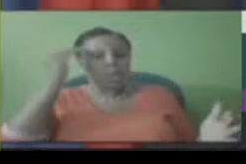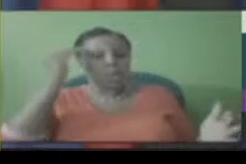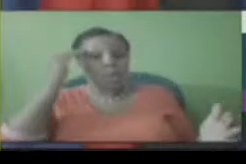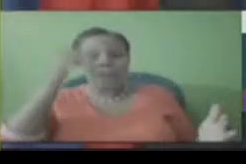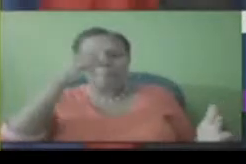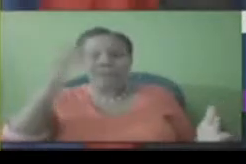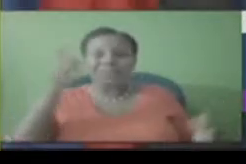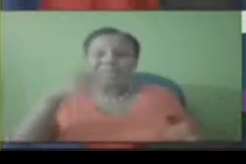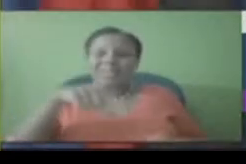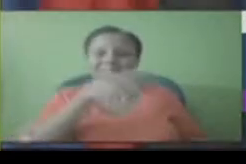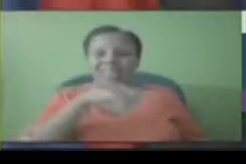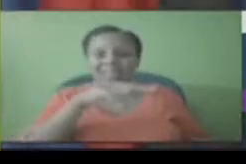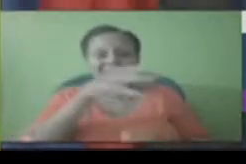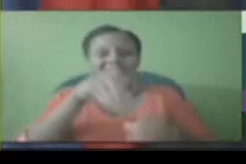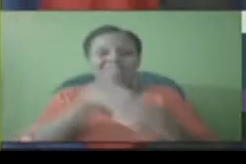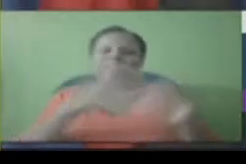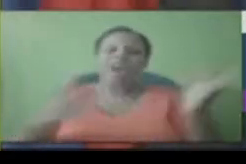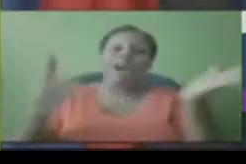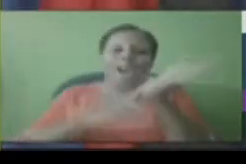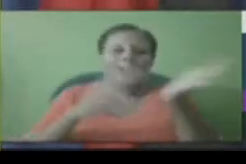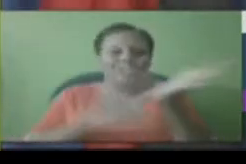arrangement.